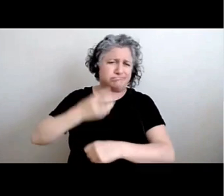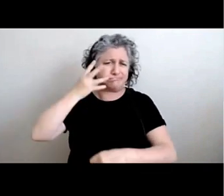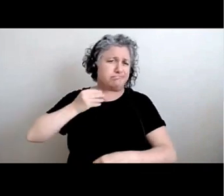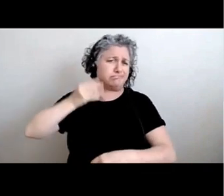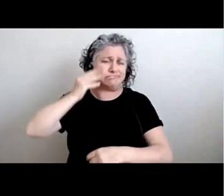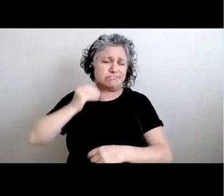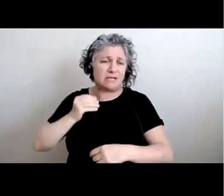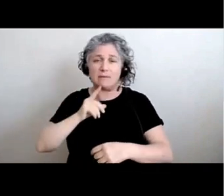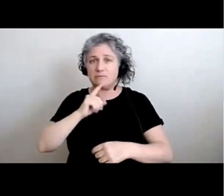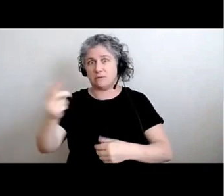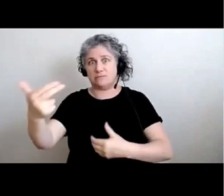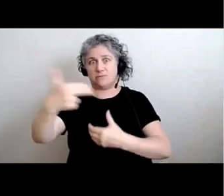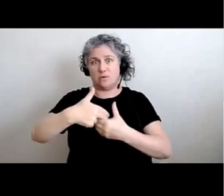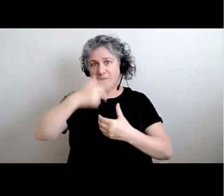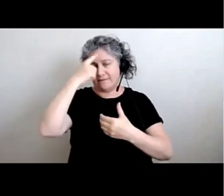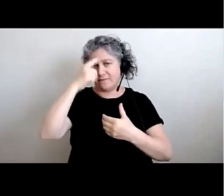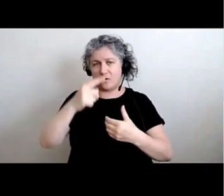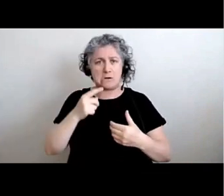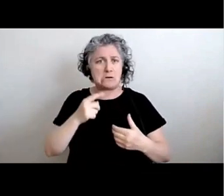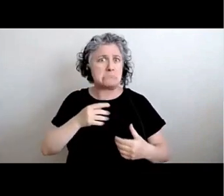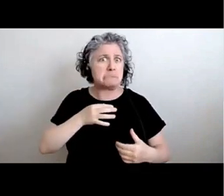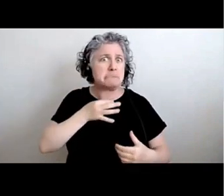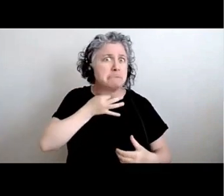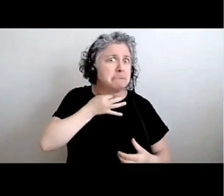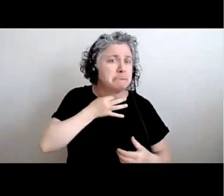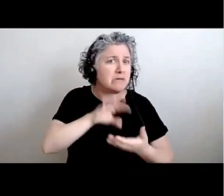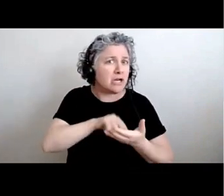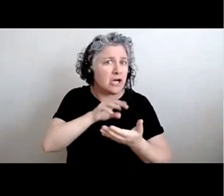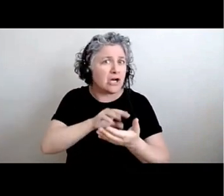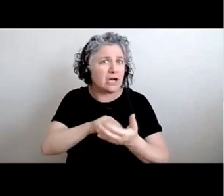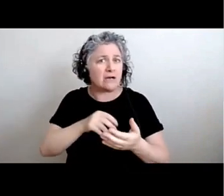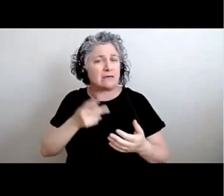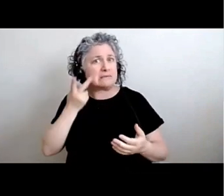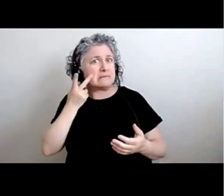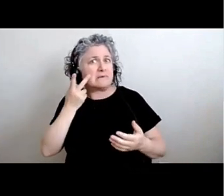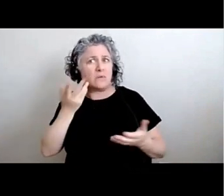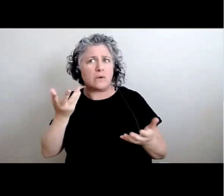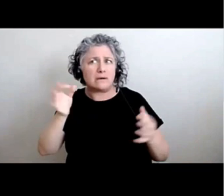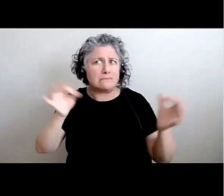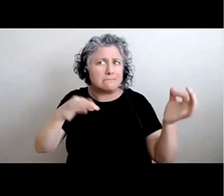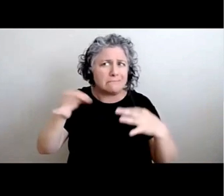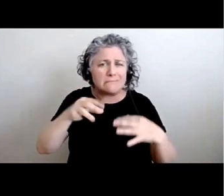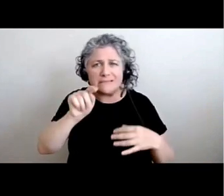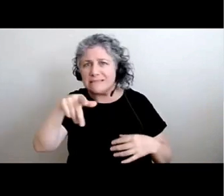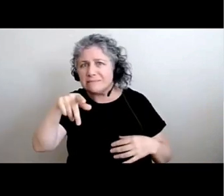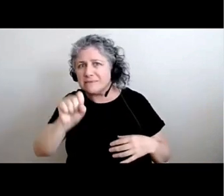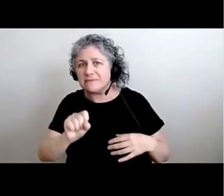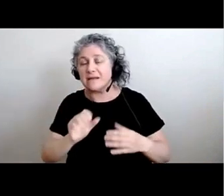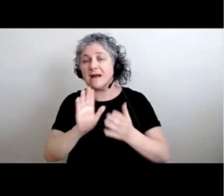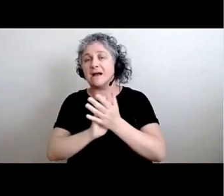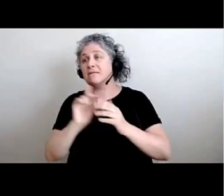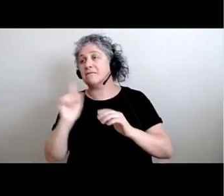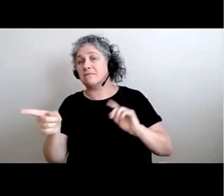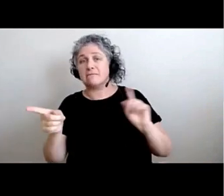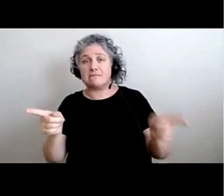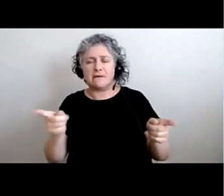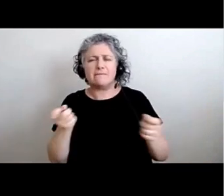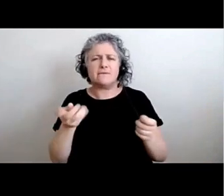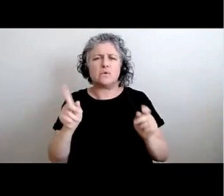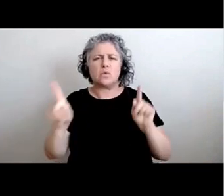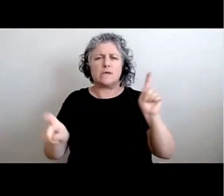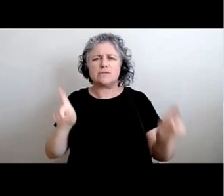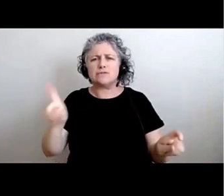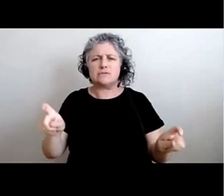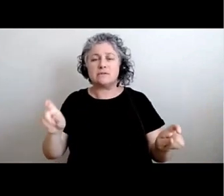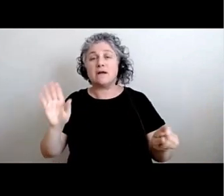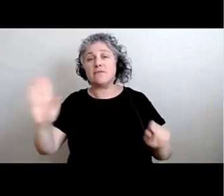and explore some ideas and tips. So what we did is we asked Janet and Sarah a few questions, and they will go through